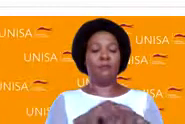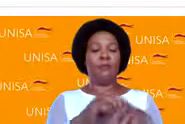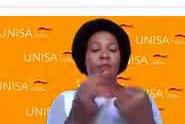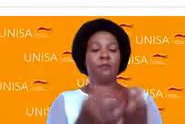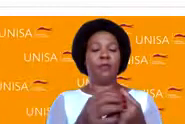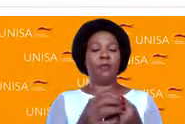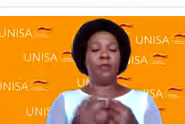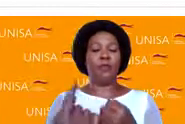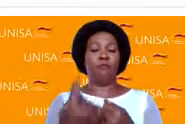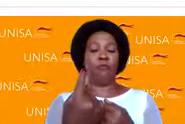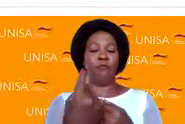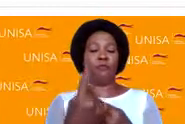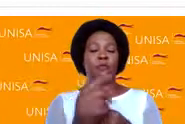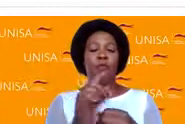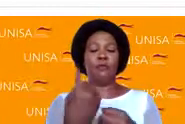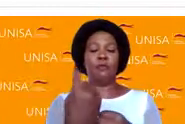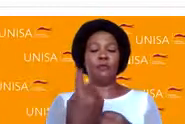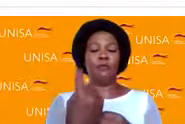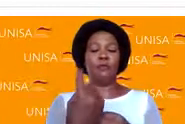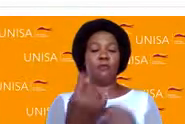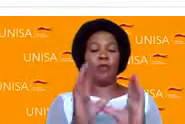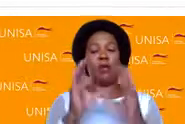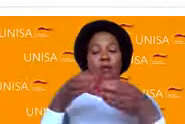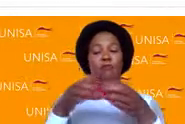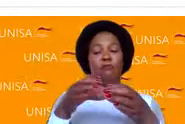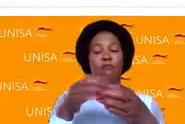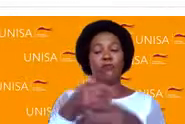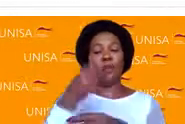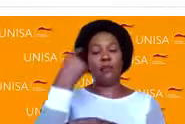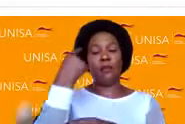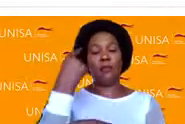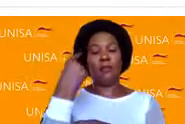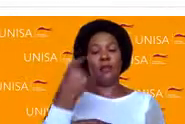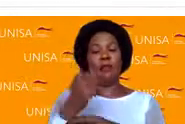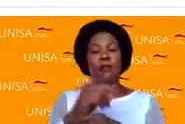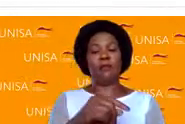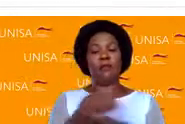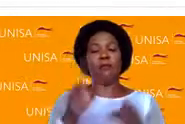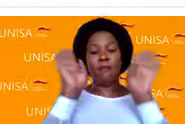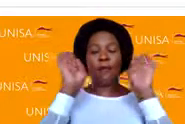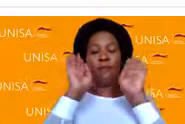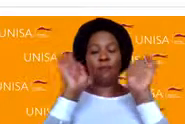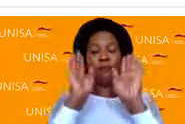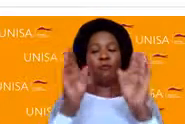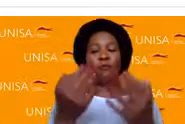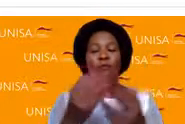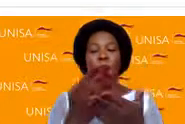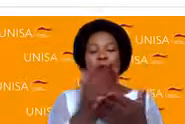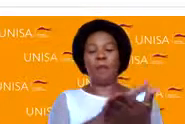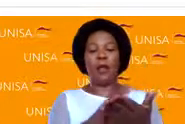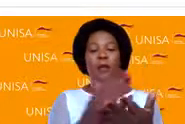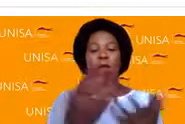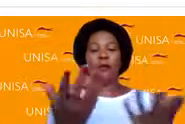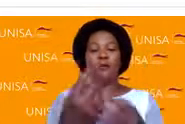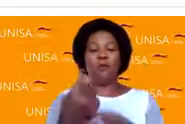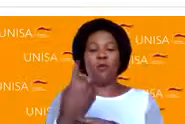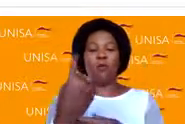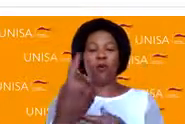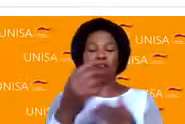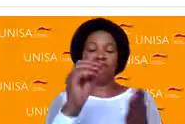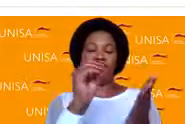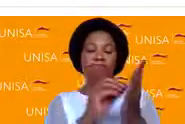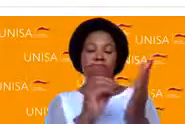Now, for you that's new, a forum you must think of almost like a Facebook page where you've got somebody posted a